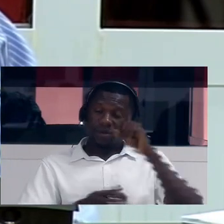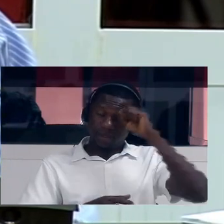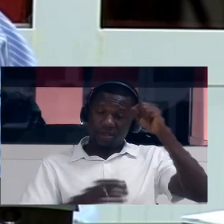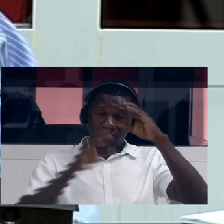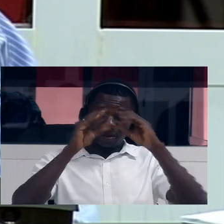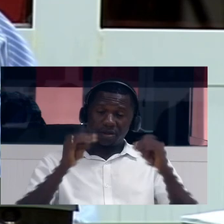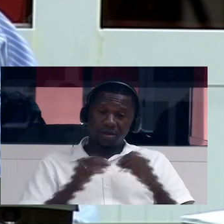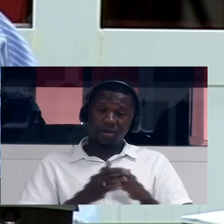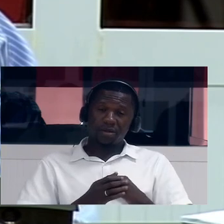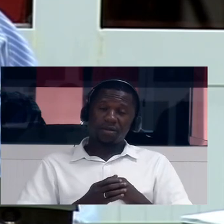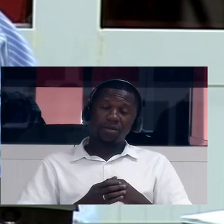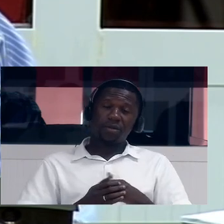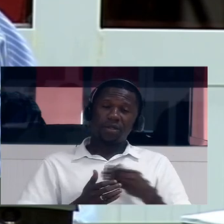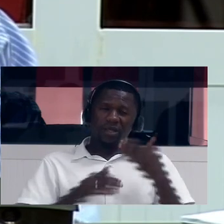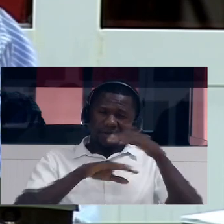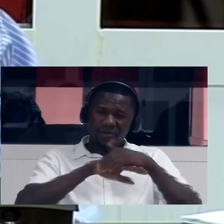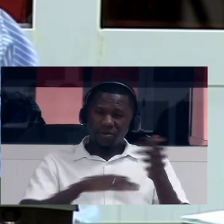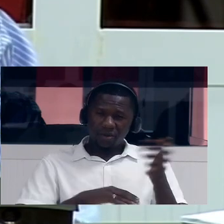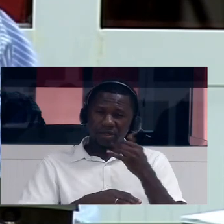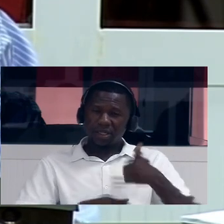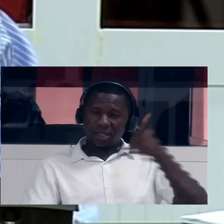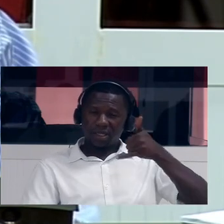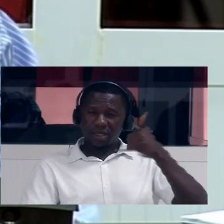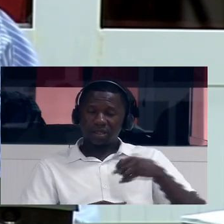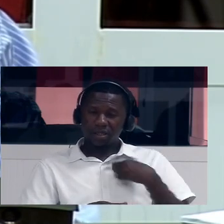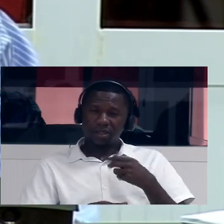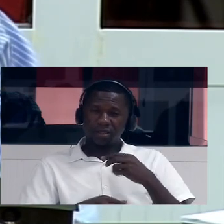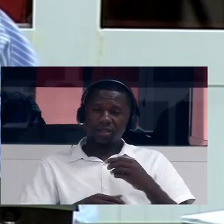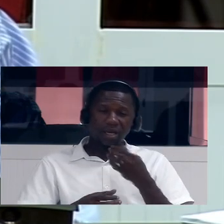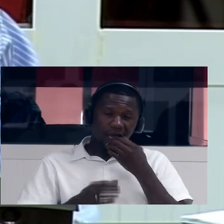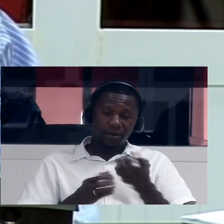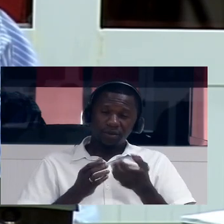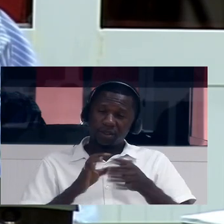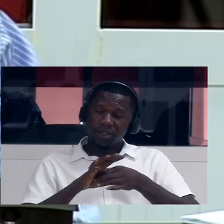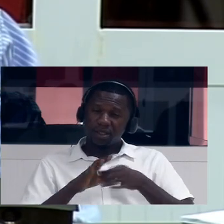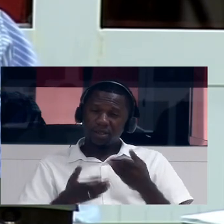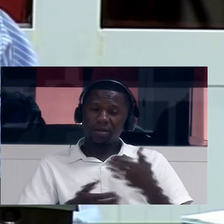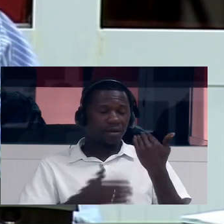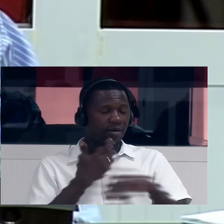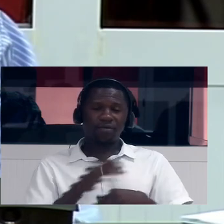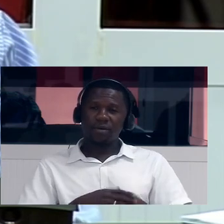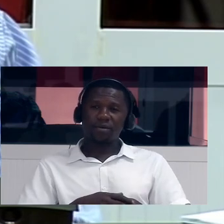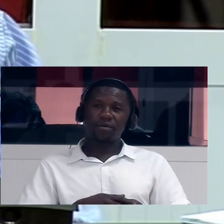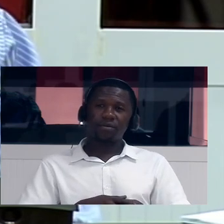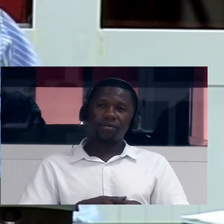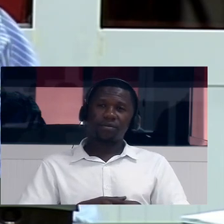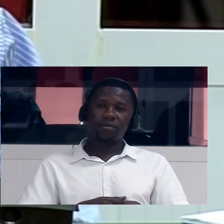drink attire, this green tea? Never. To hang out? Gossip? Never. Hang out for what?